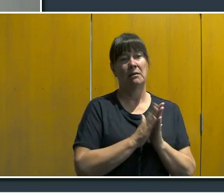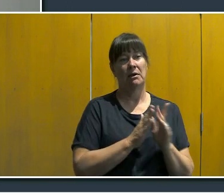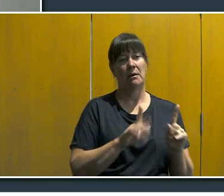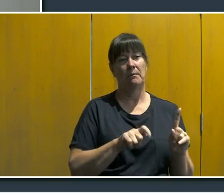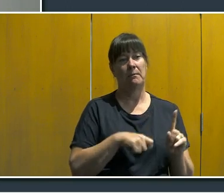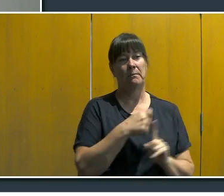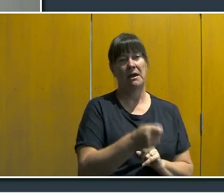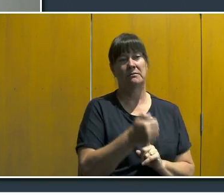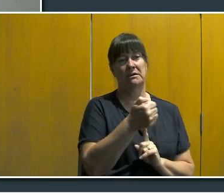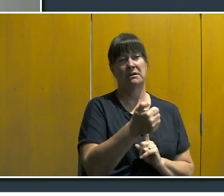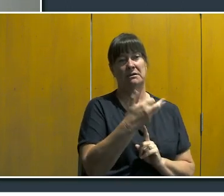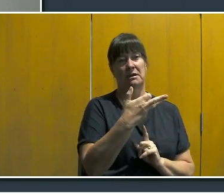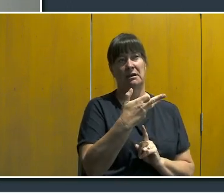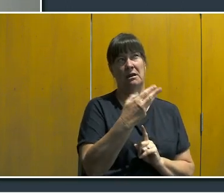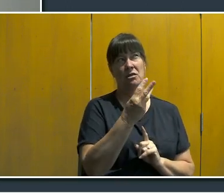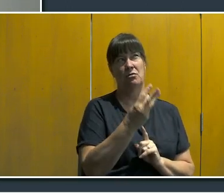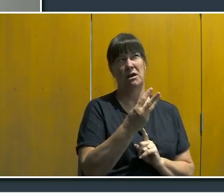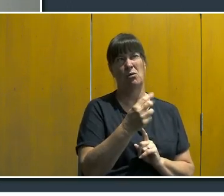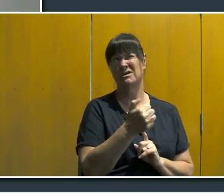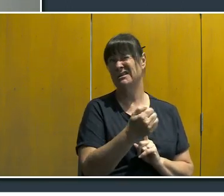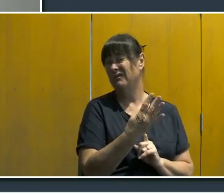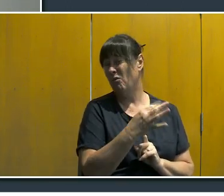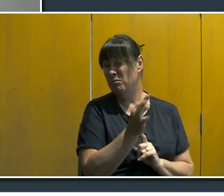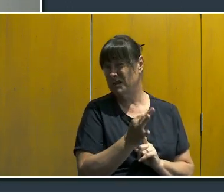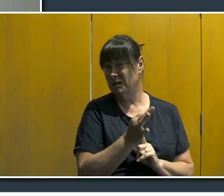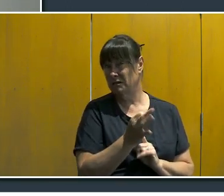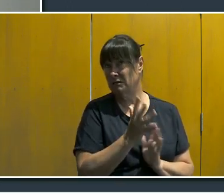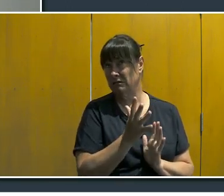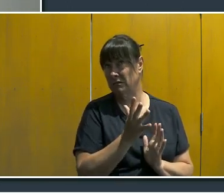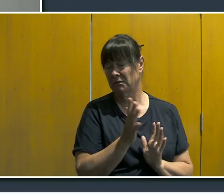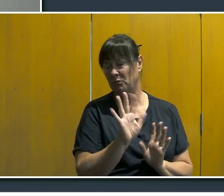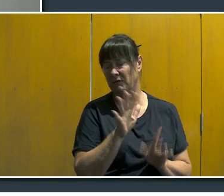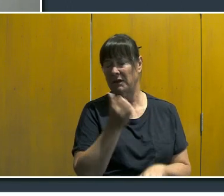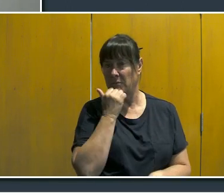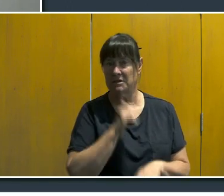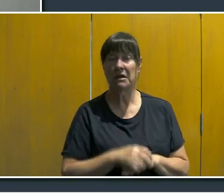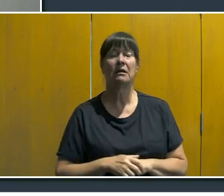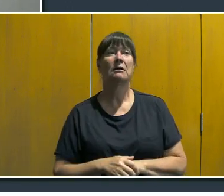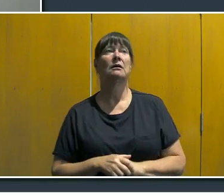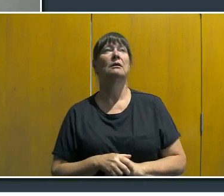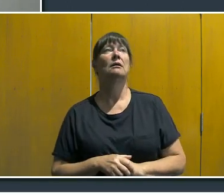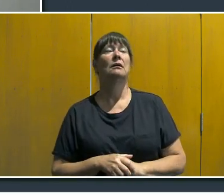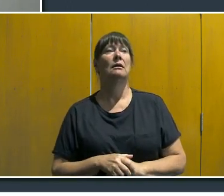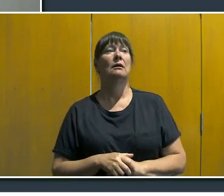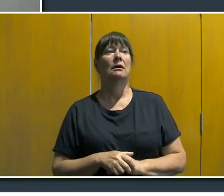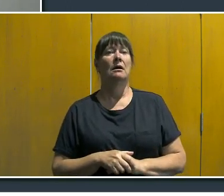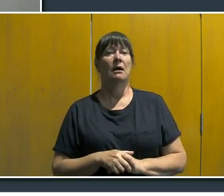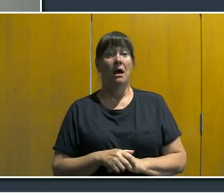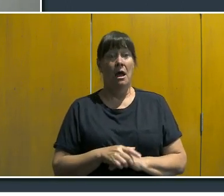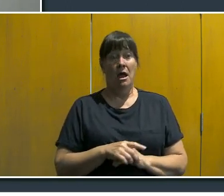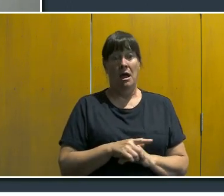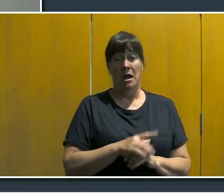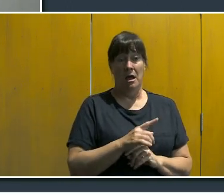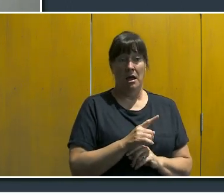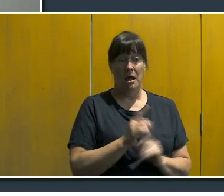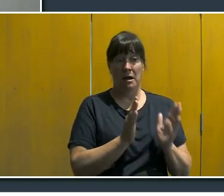63, but I thought it was 64. I don't know. The numbers, whatever they are, and we're going to go up to